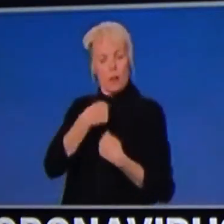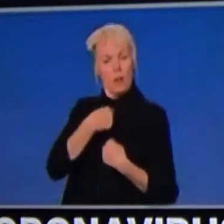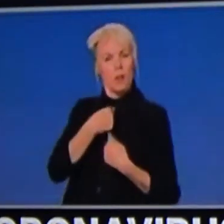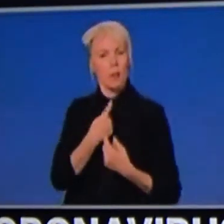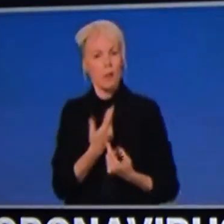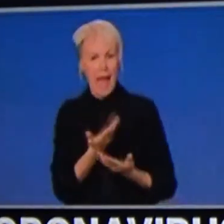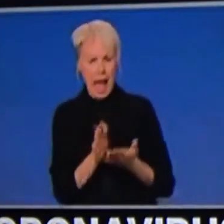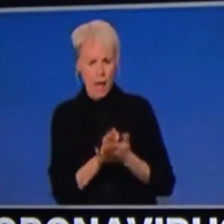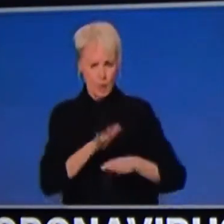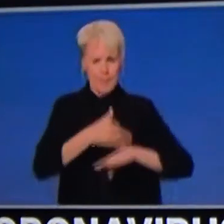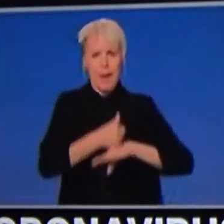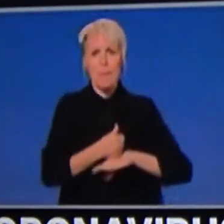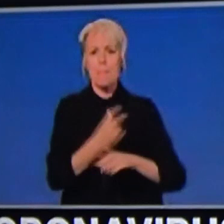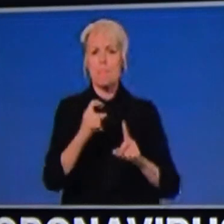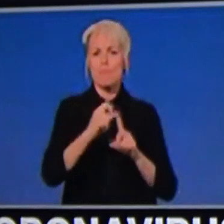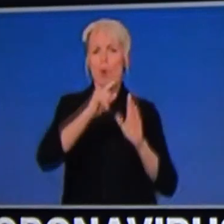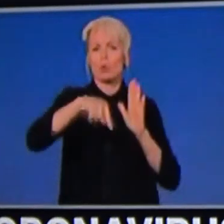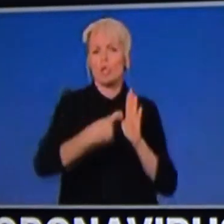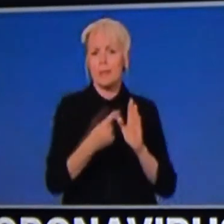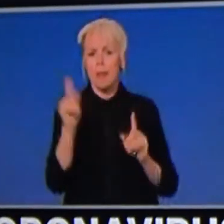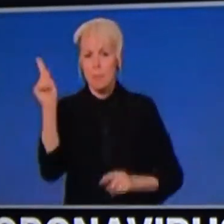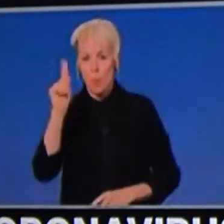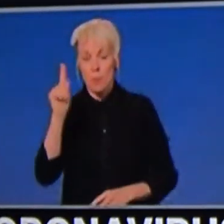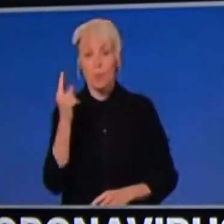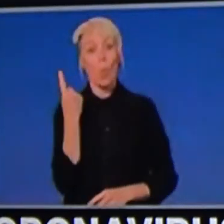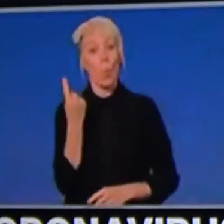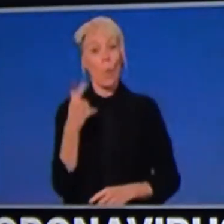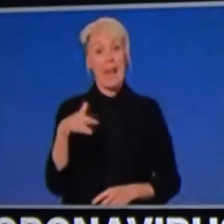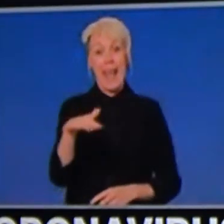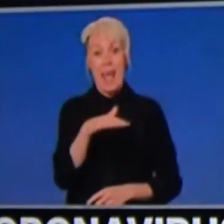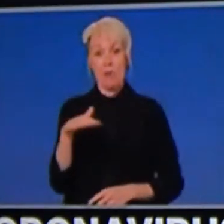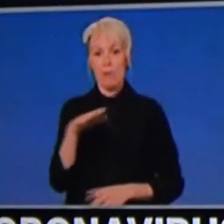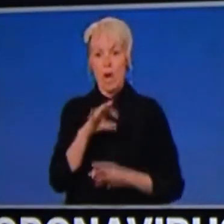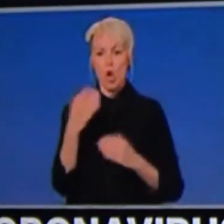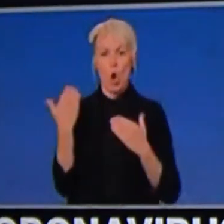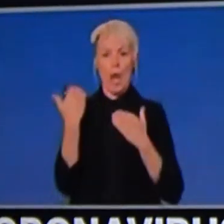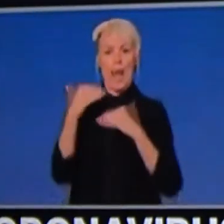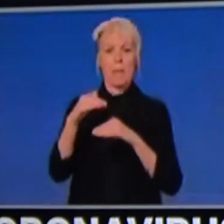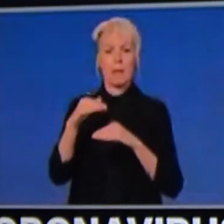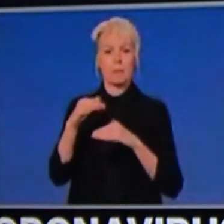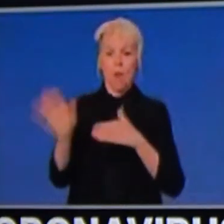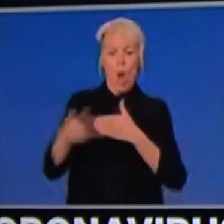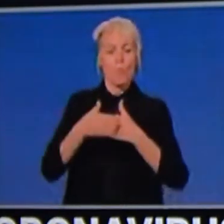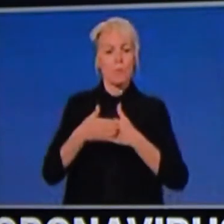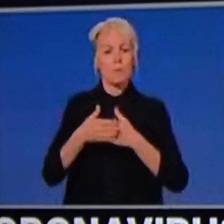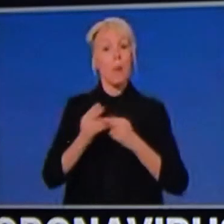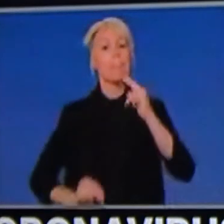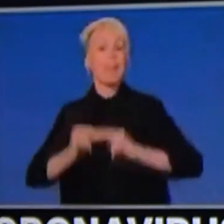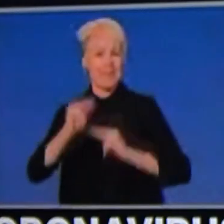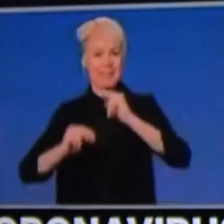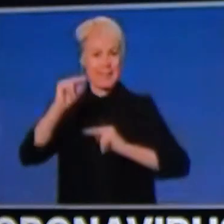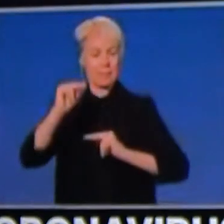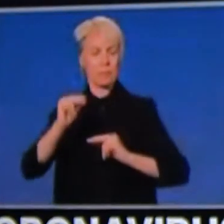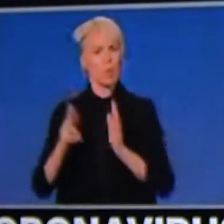projects going again. I mean, one of the areas of the economy which hasn't been restricted is our construction sector. I mean, in New Zealand, they have shut the construction sector down.